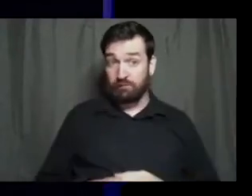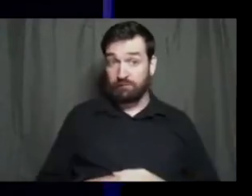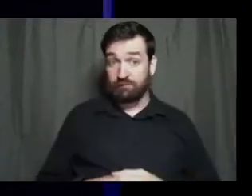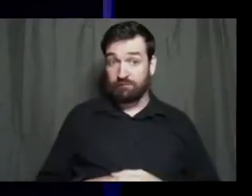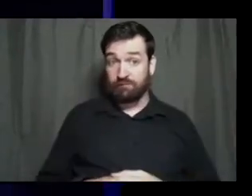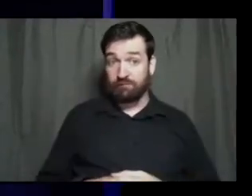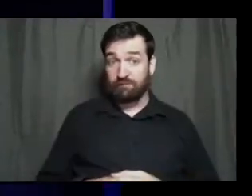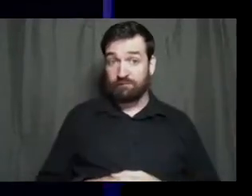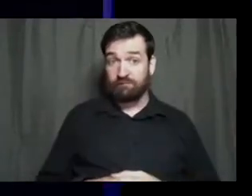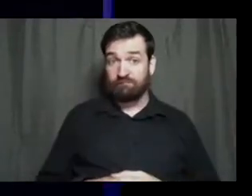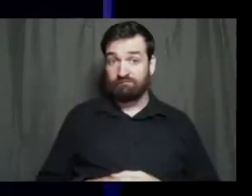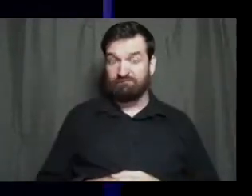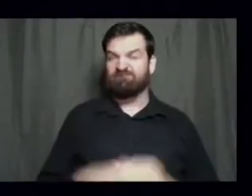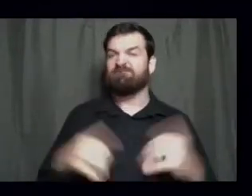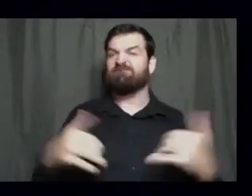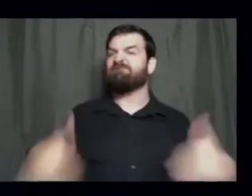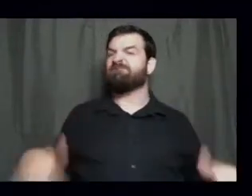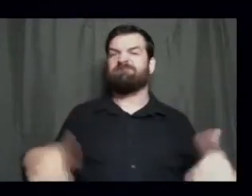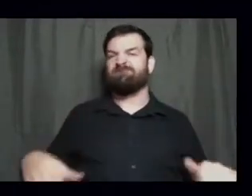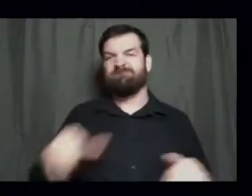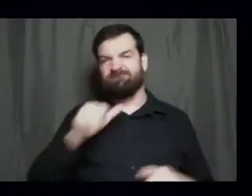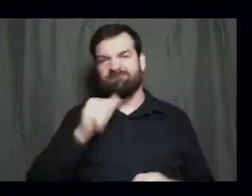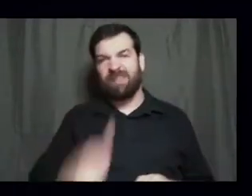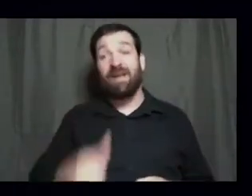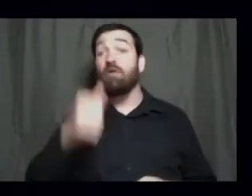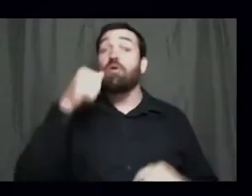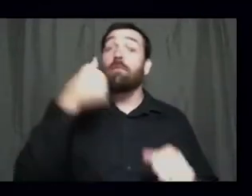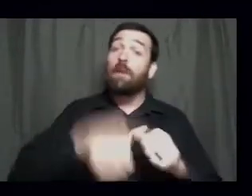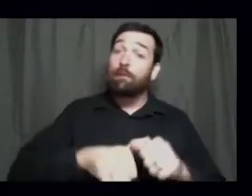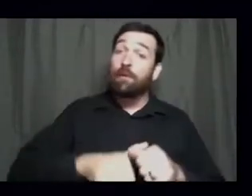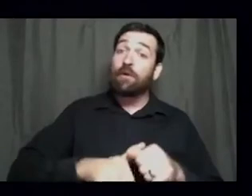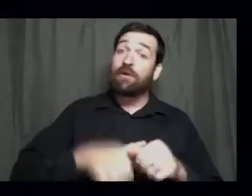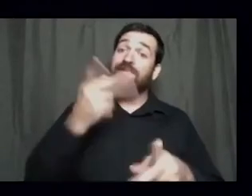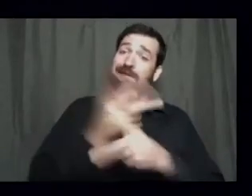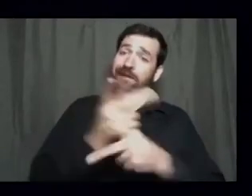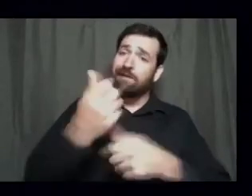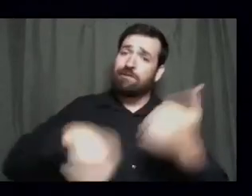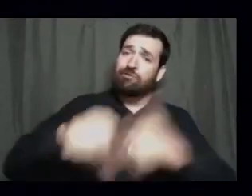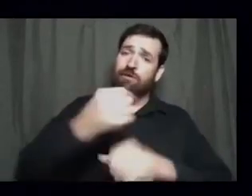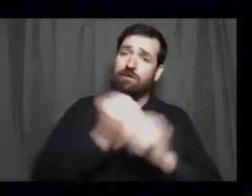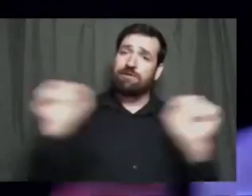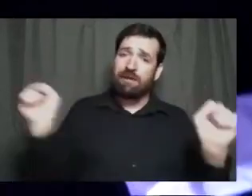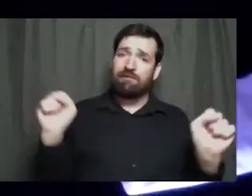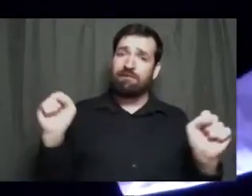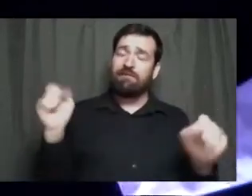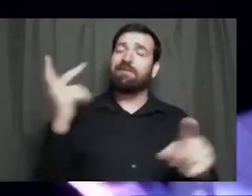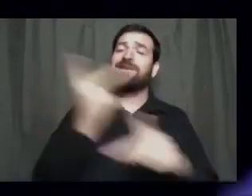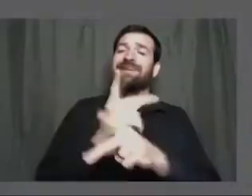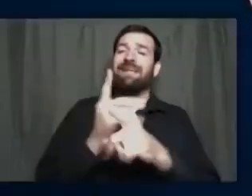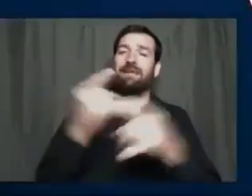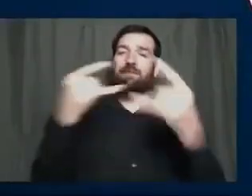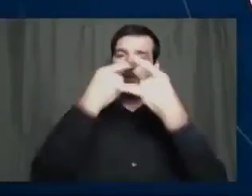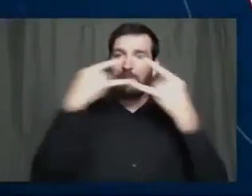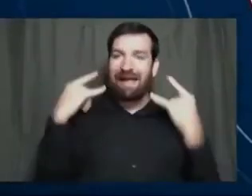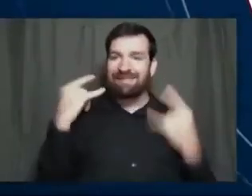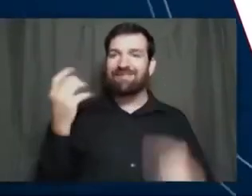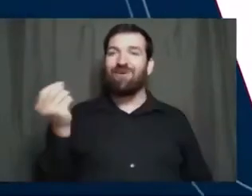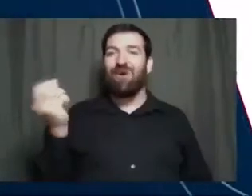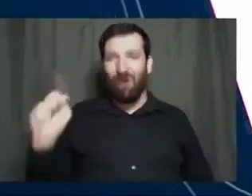Not so much. So remember, let's keep each other safe. Let's keep our masks on.